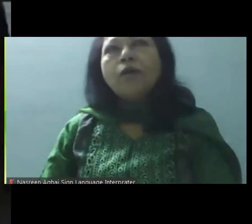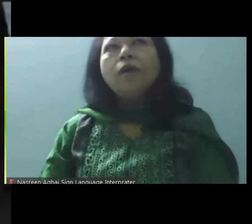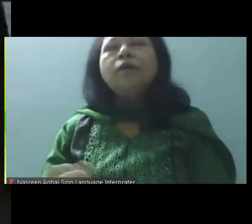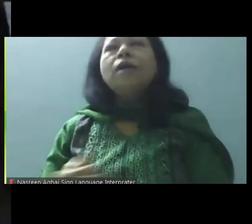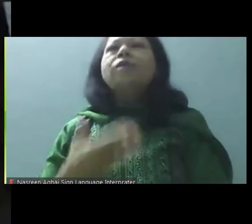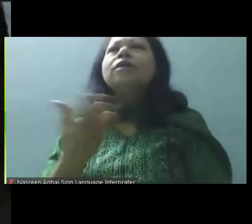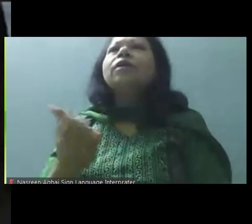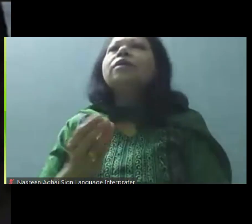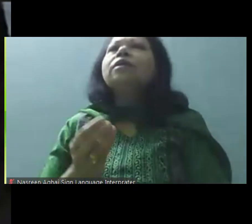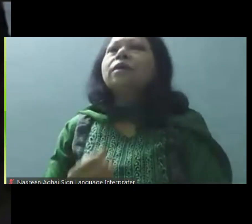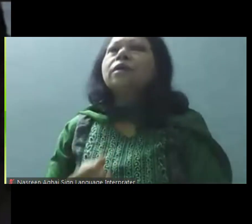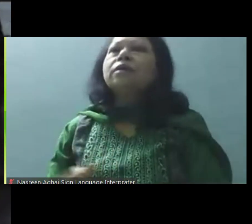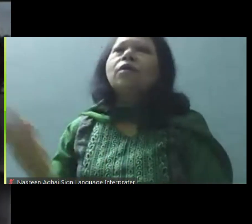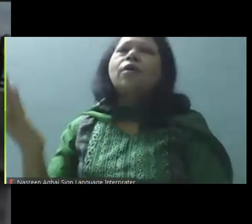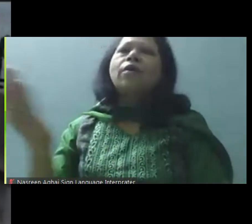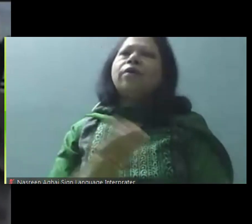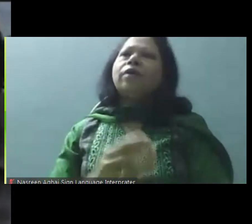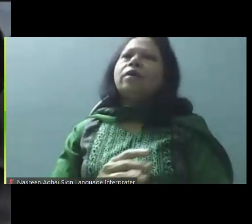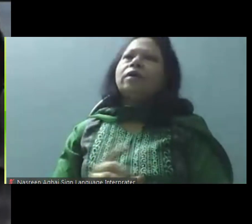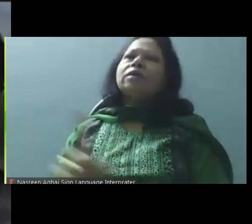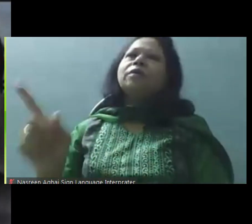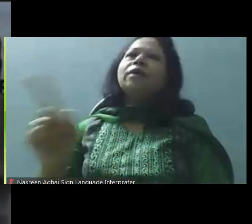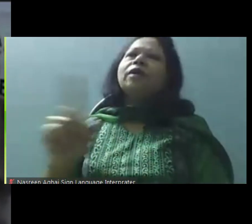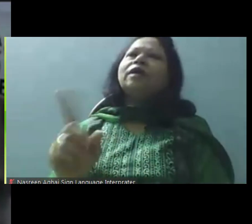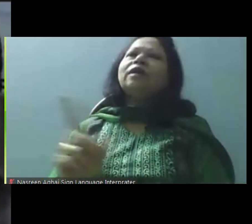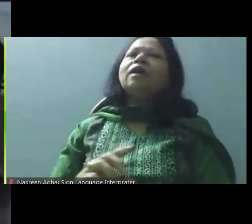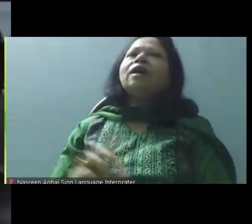our young generation,